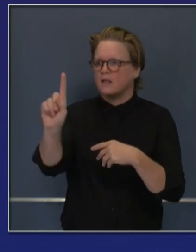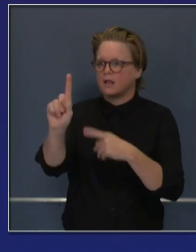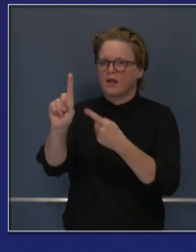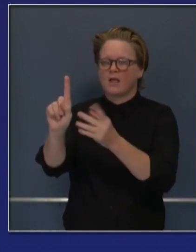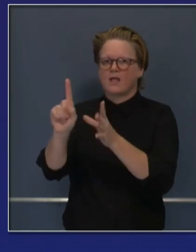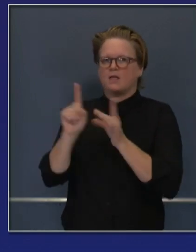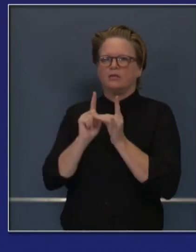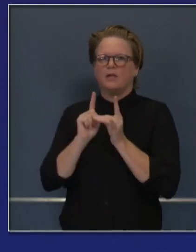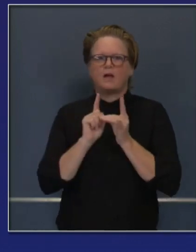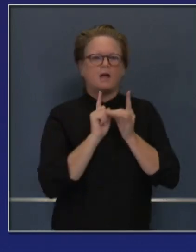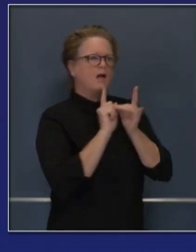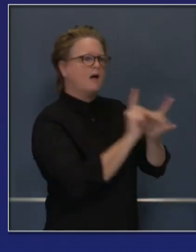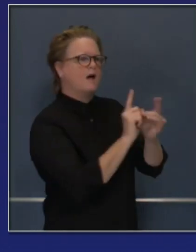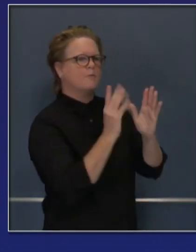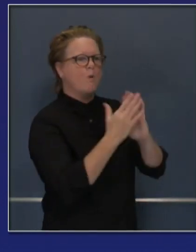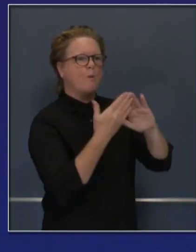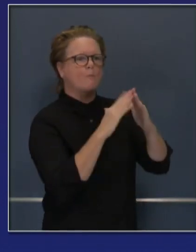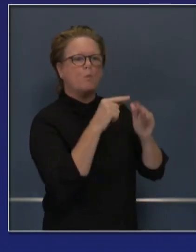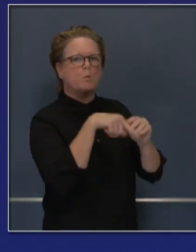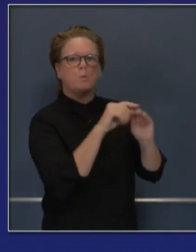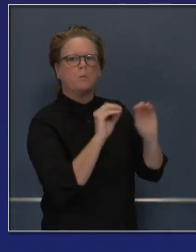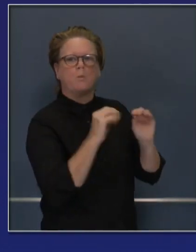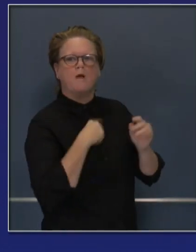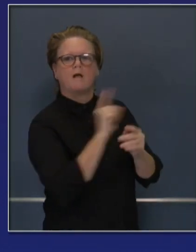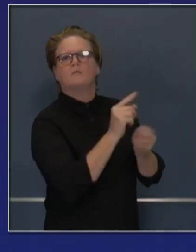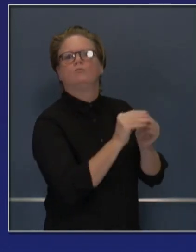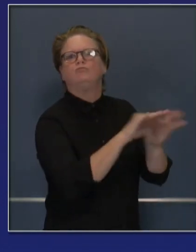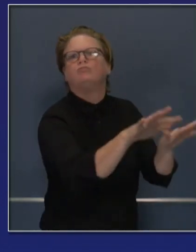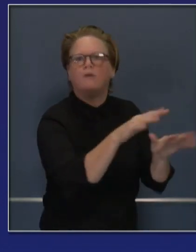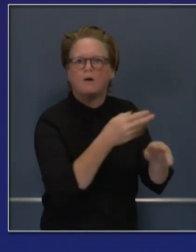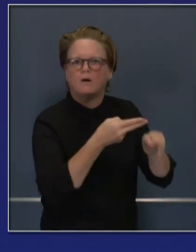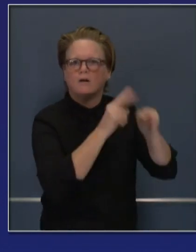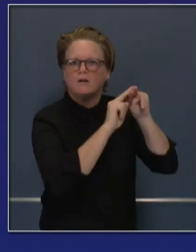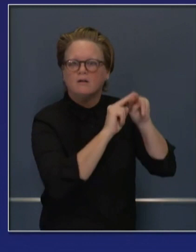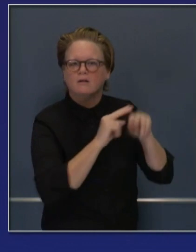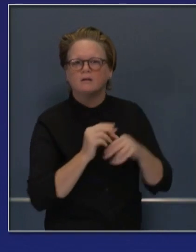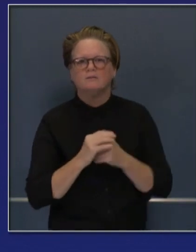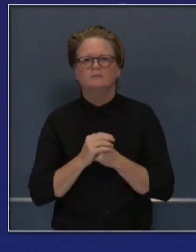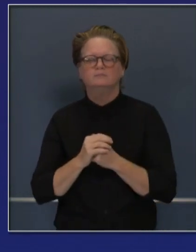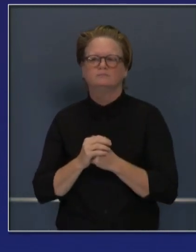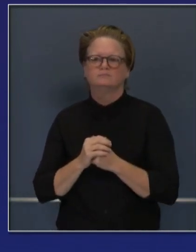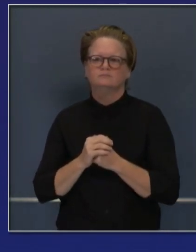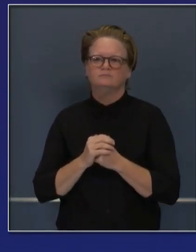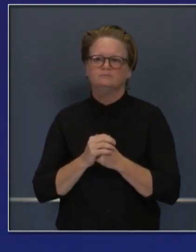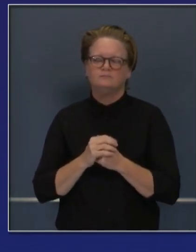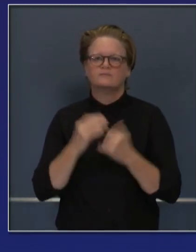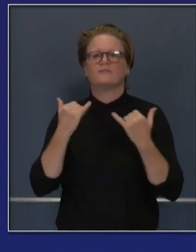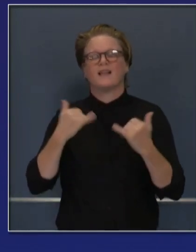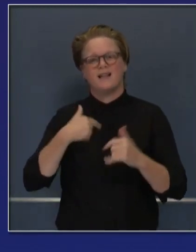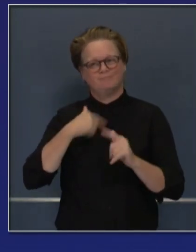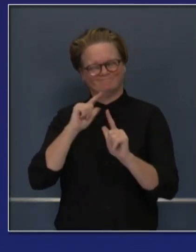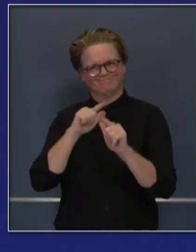at large. So I'll turn it back over to the governor to run through today's data numbers. Great.